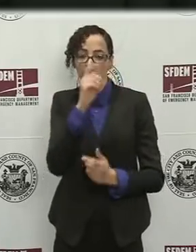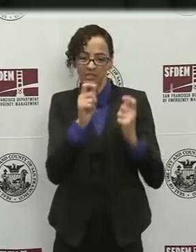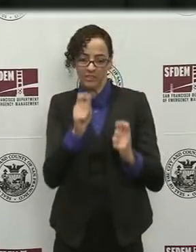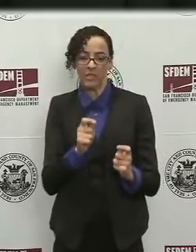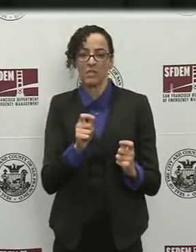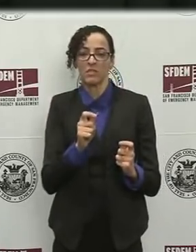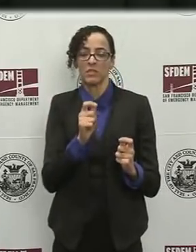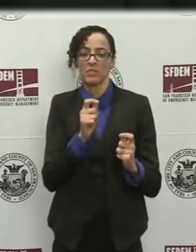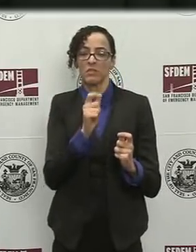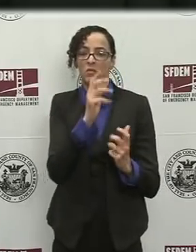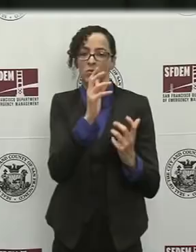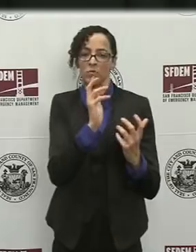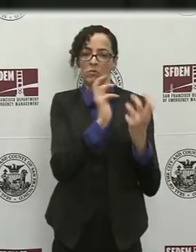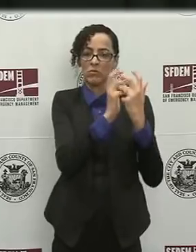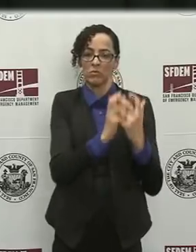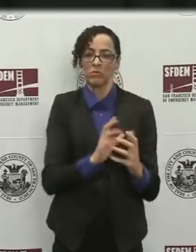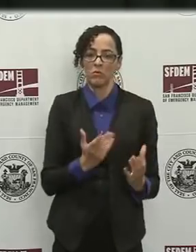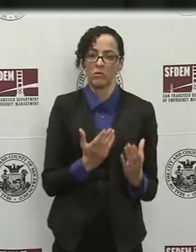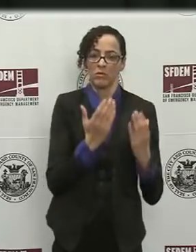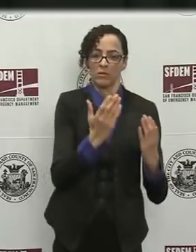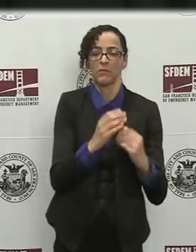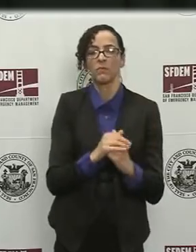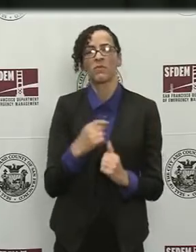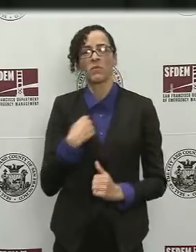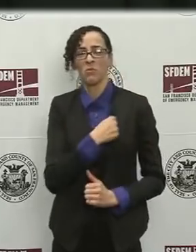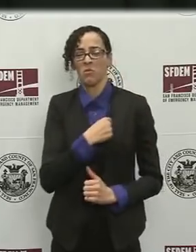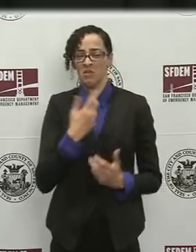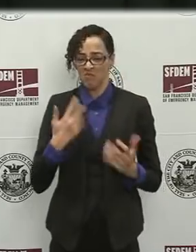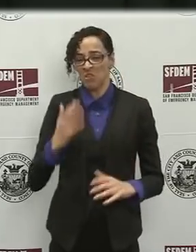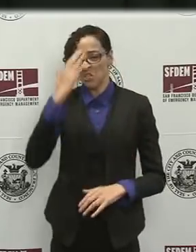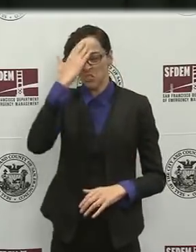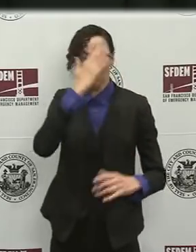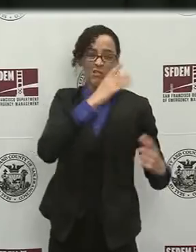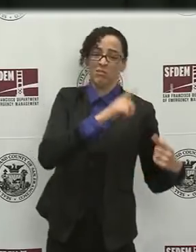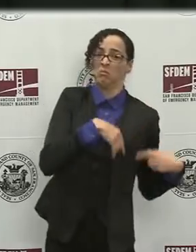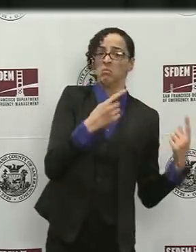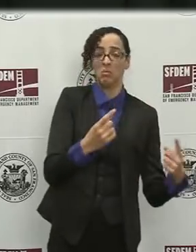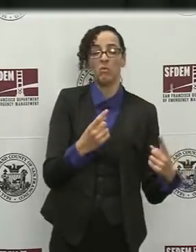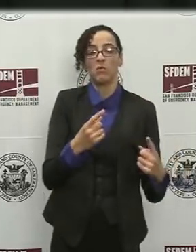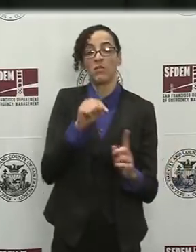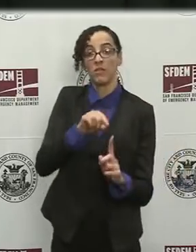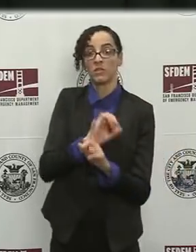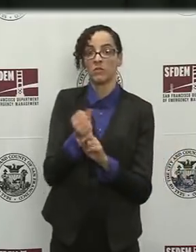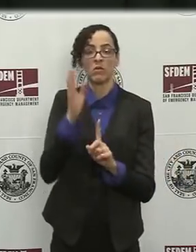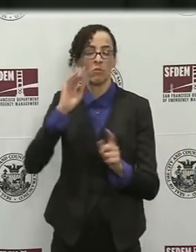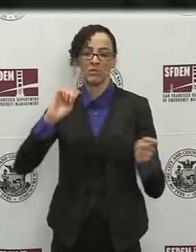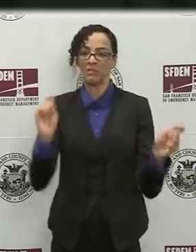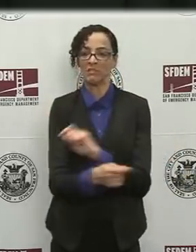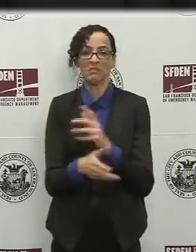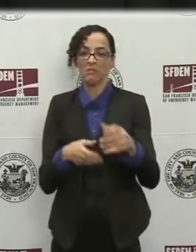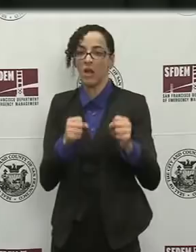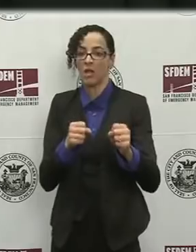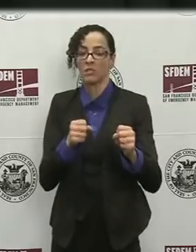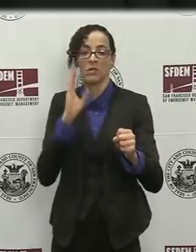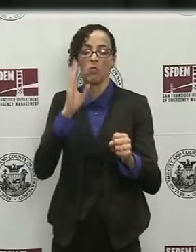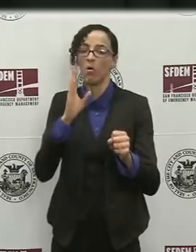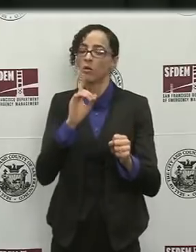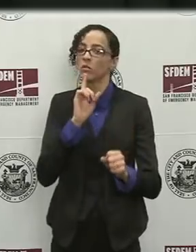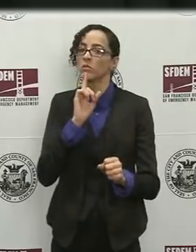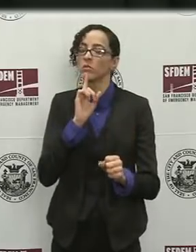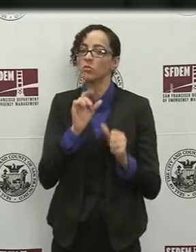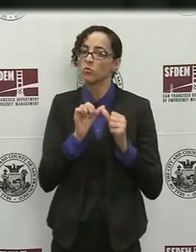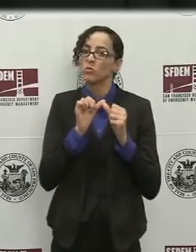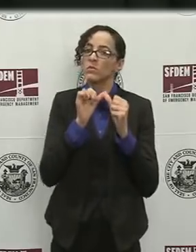is a rapidly evolving situation, and that will continue to be true. We will